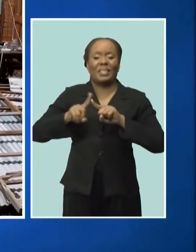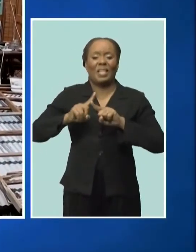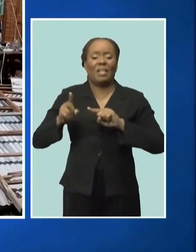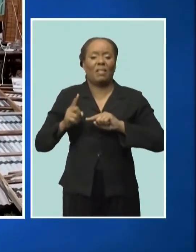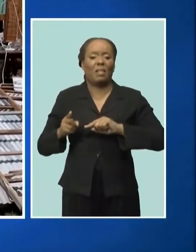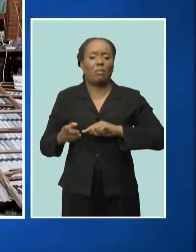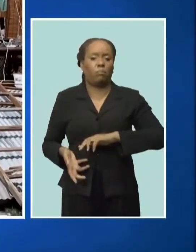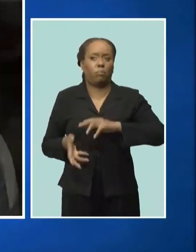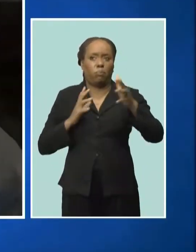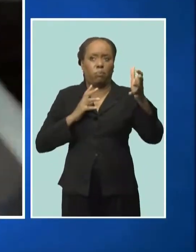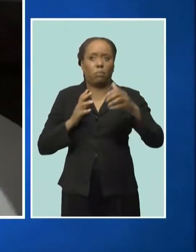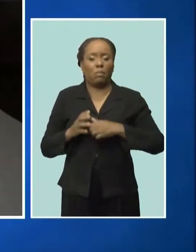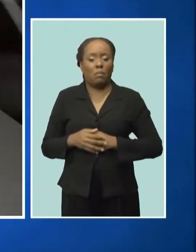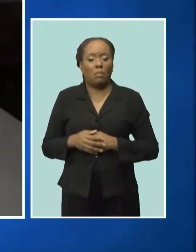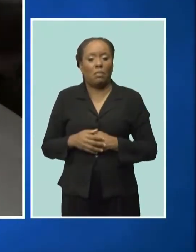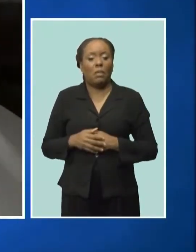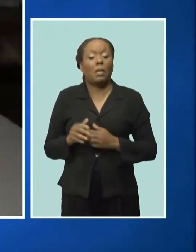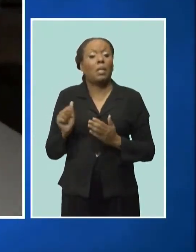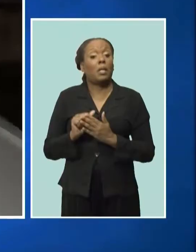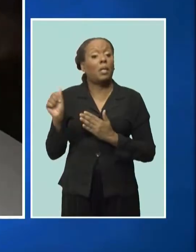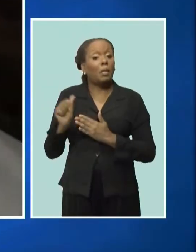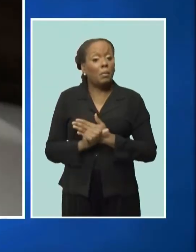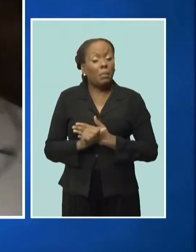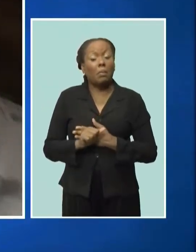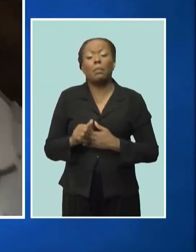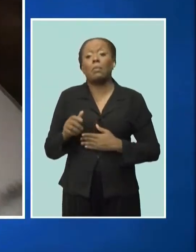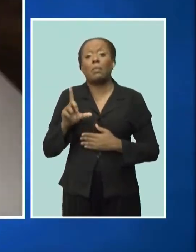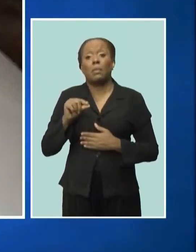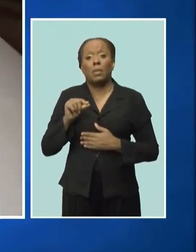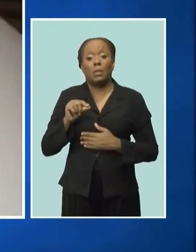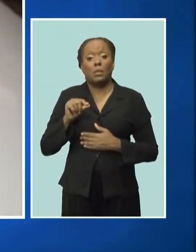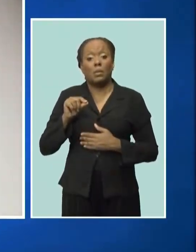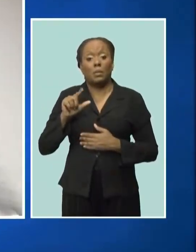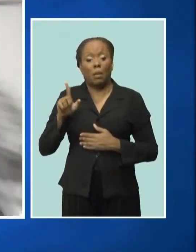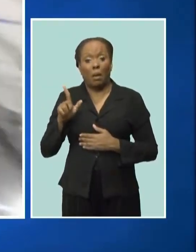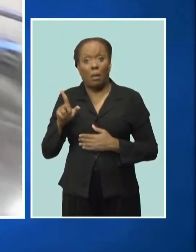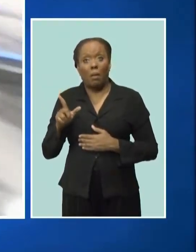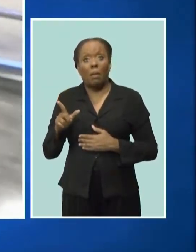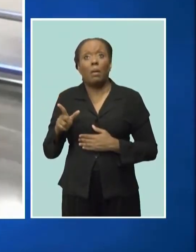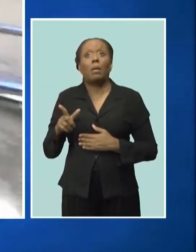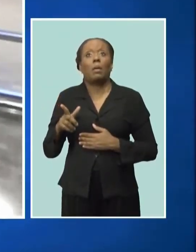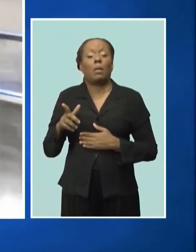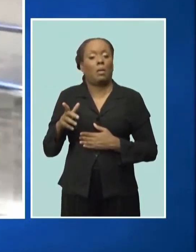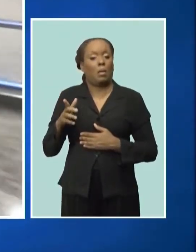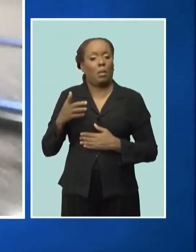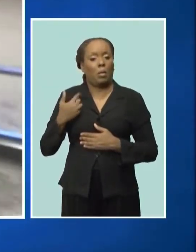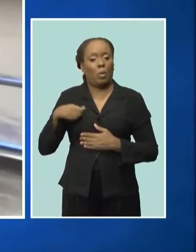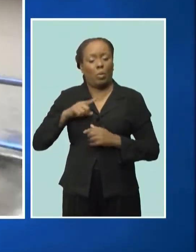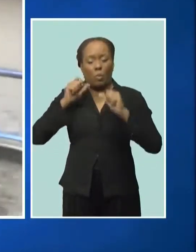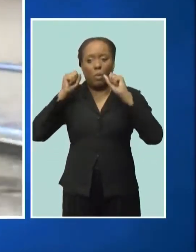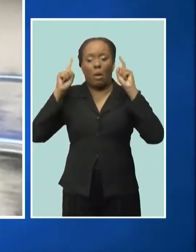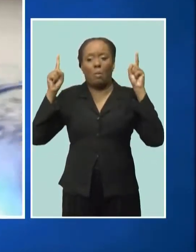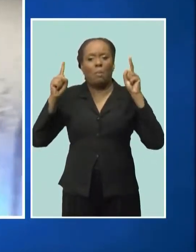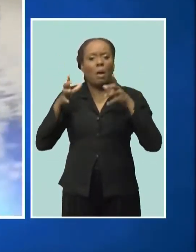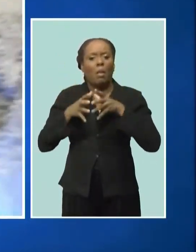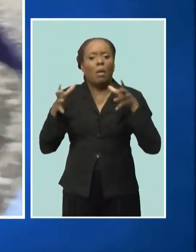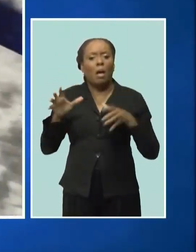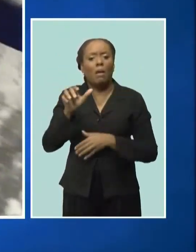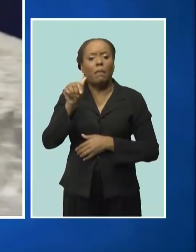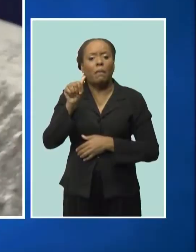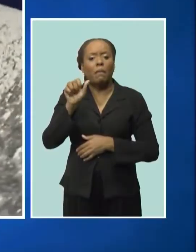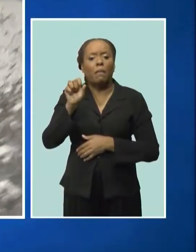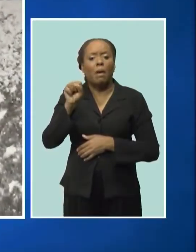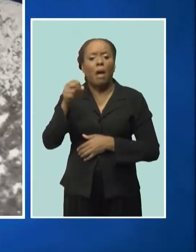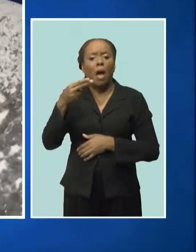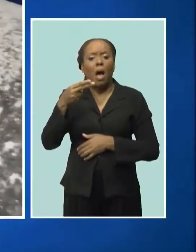disasters. In April of that year, Barbadians awoke to the country blanketed in ash after the eruption of the